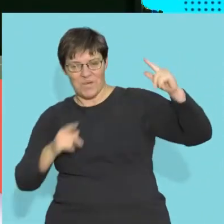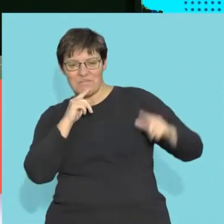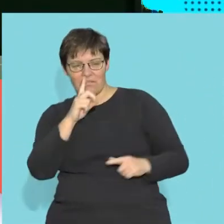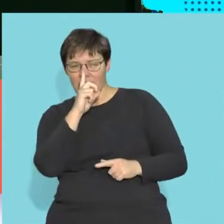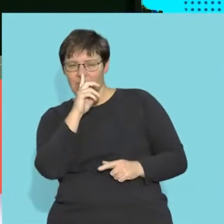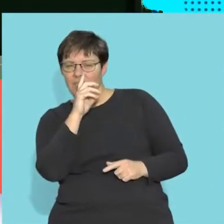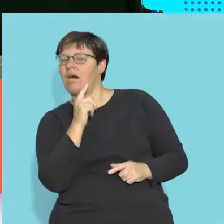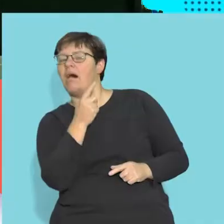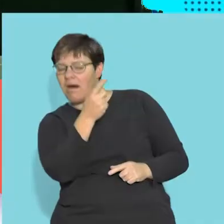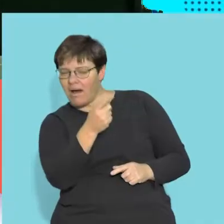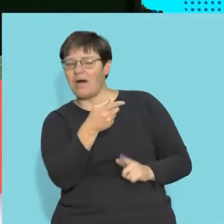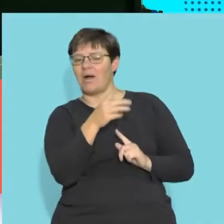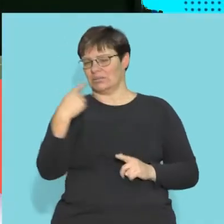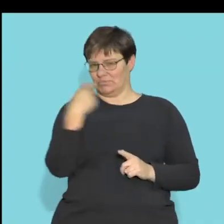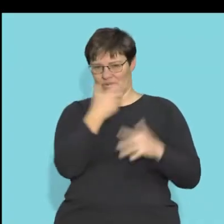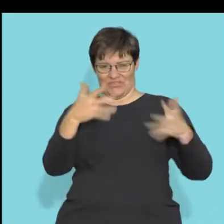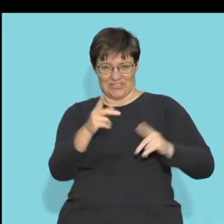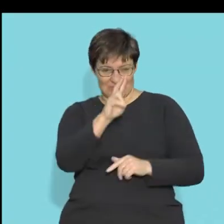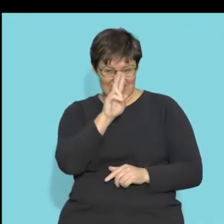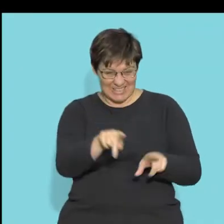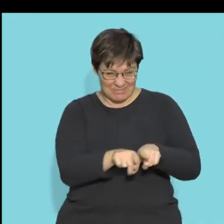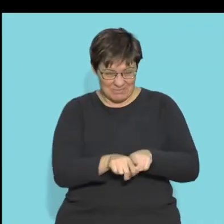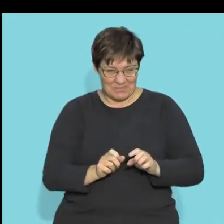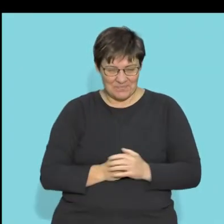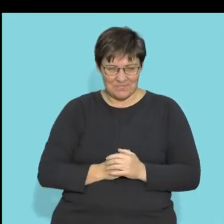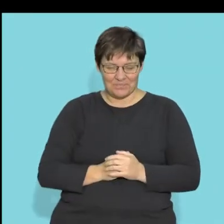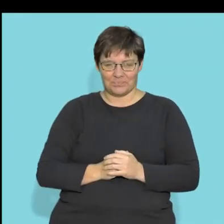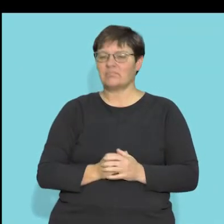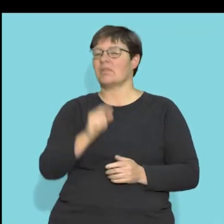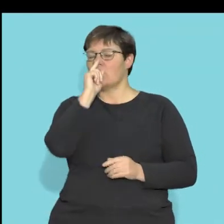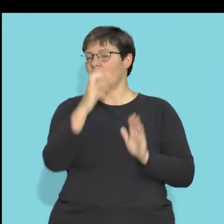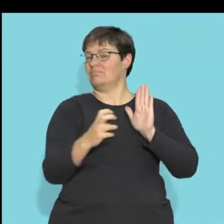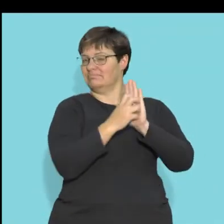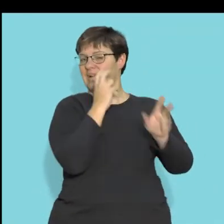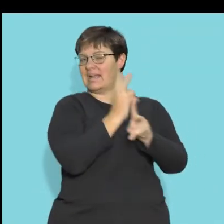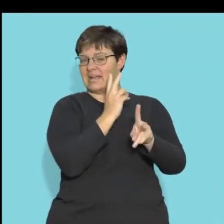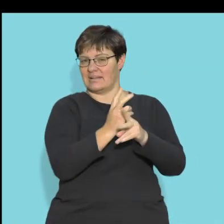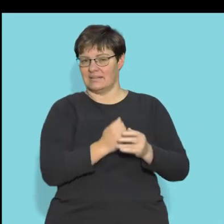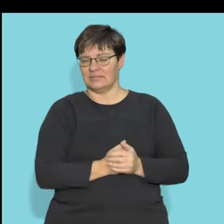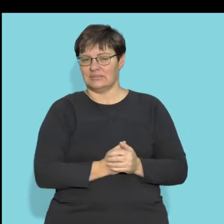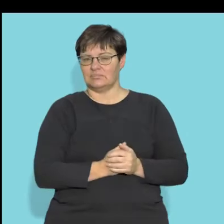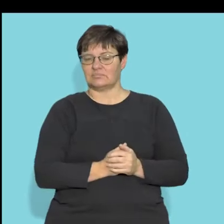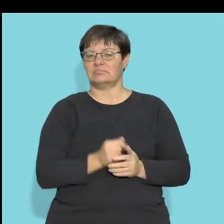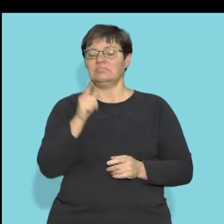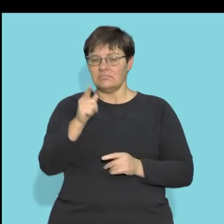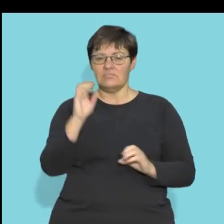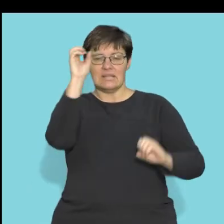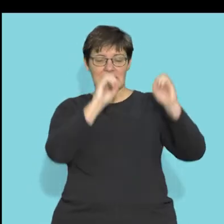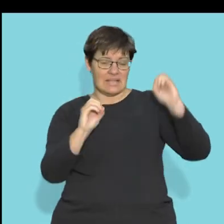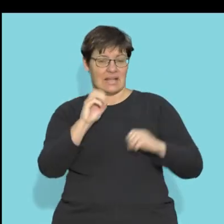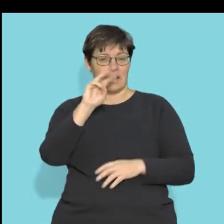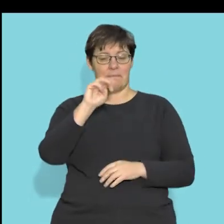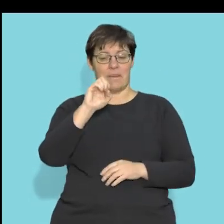is pretty much what we're looking at today. Okay, so let's look at this diagram again. Right, this is my